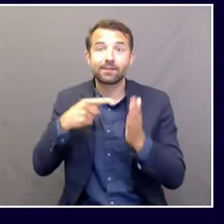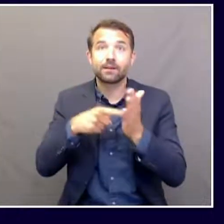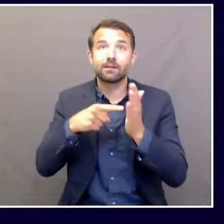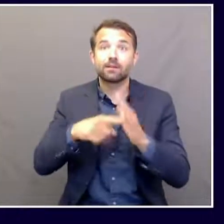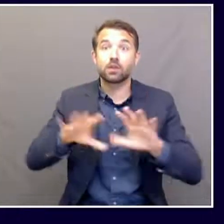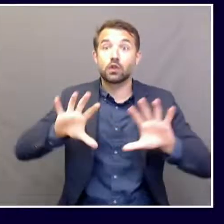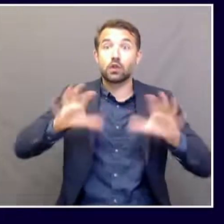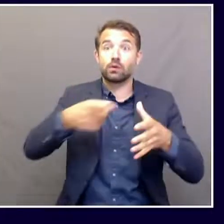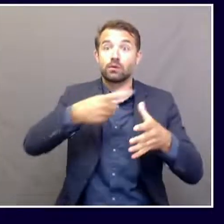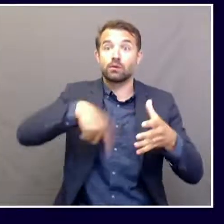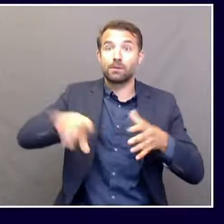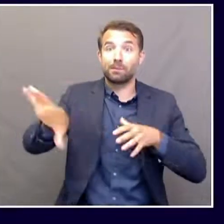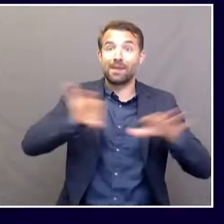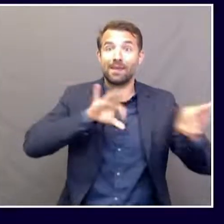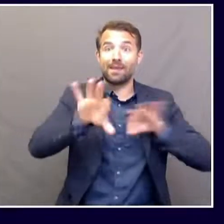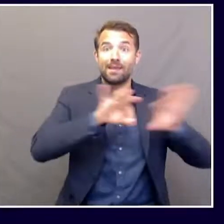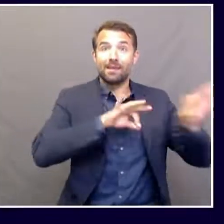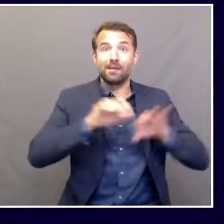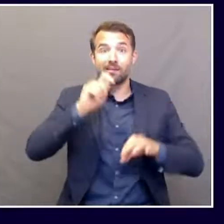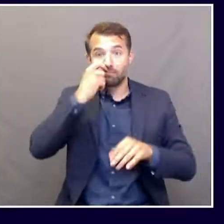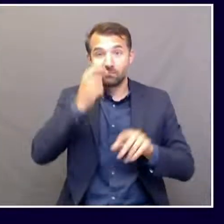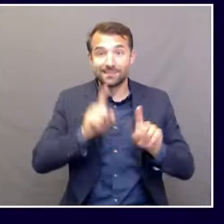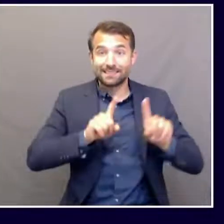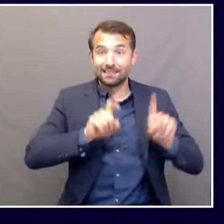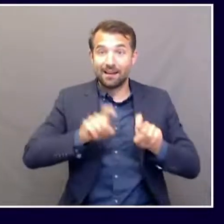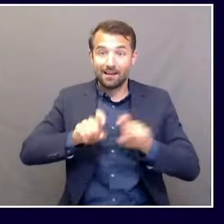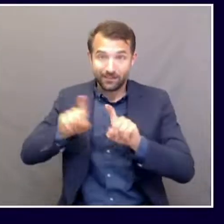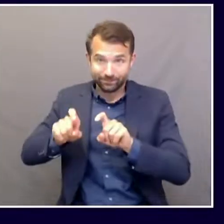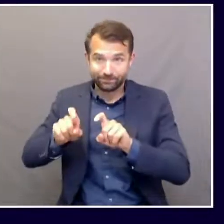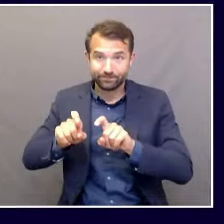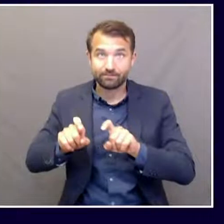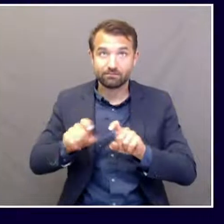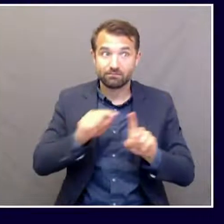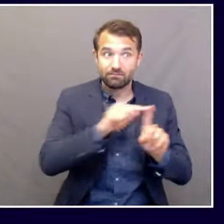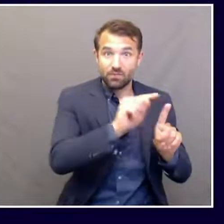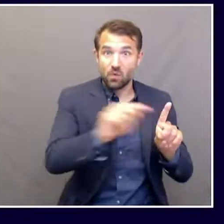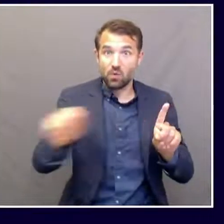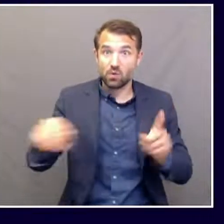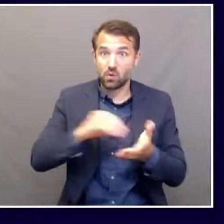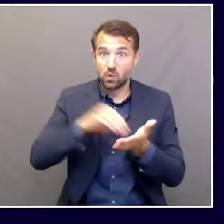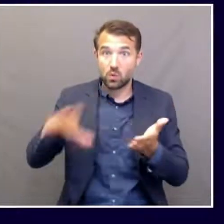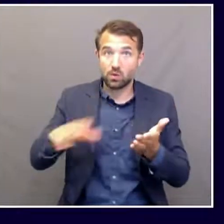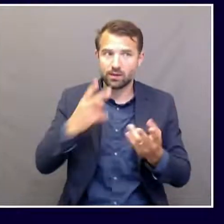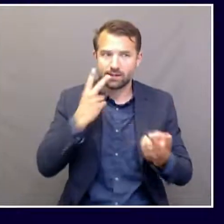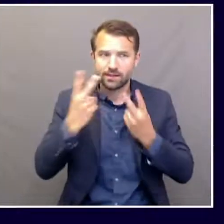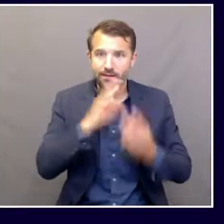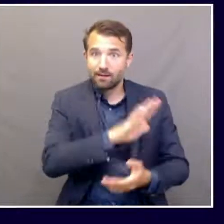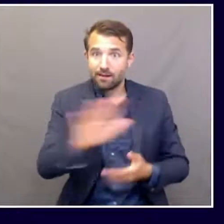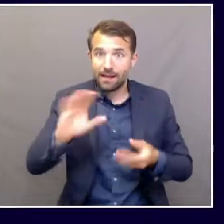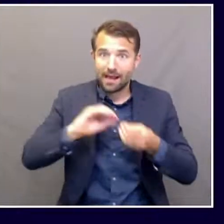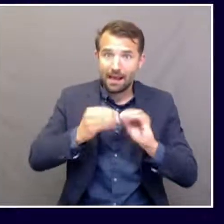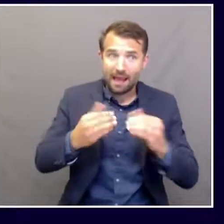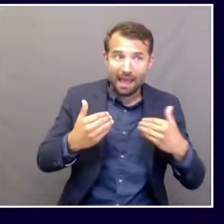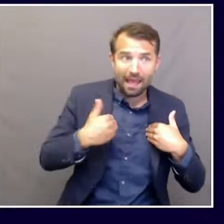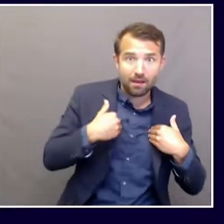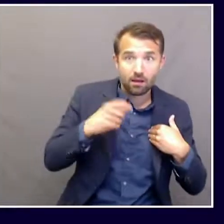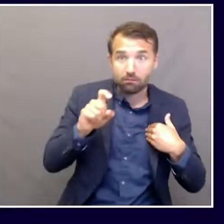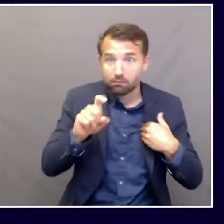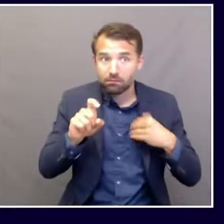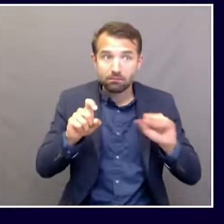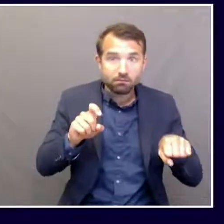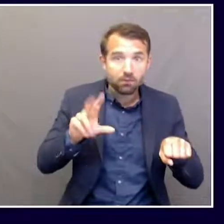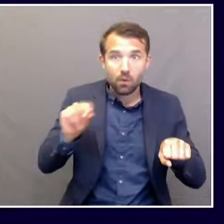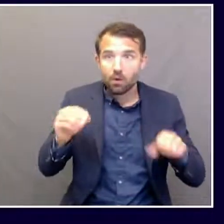that all schools in Maine, as a Department of Education, will be communicating. We'll be bringing kids back for 5